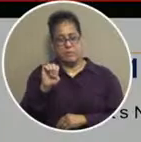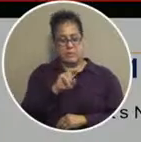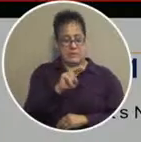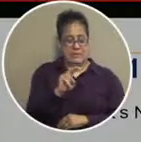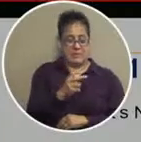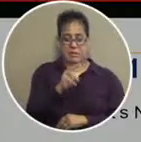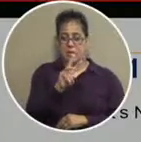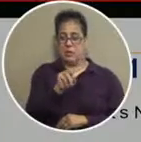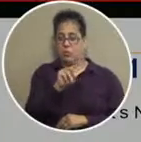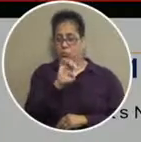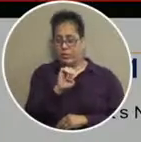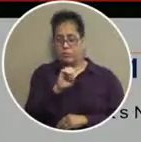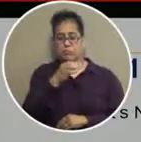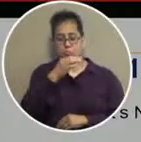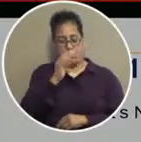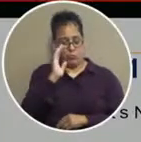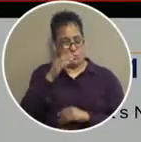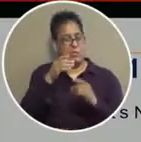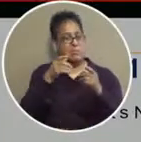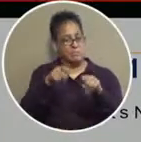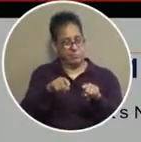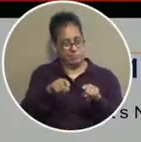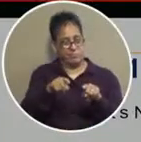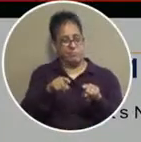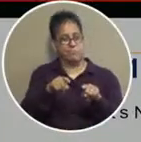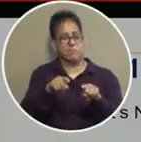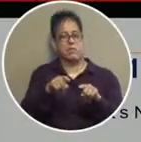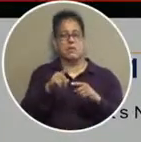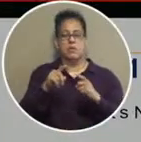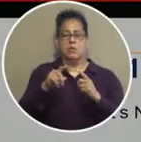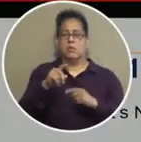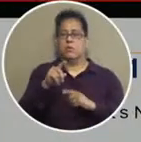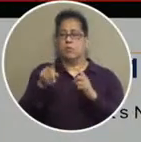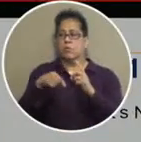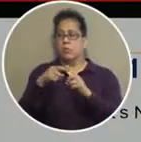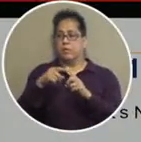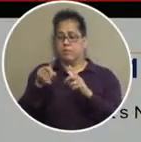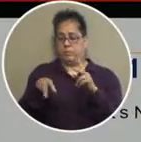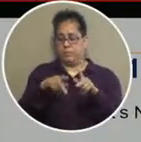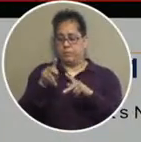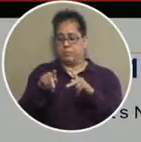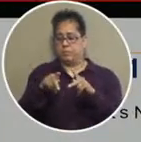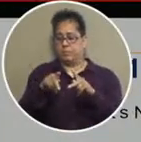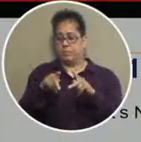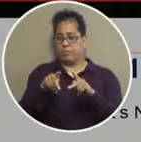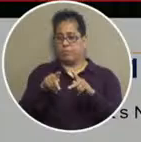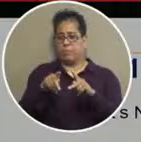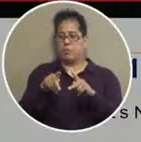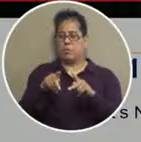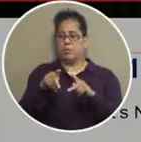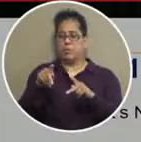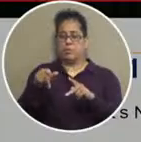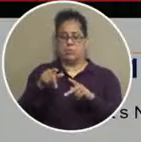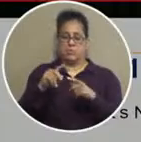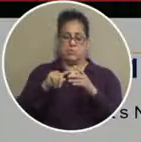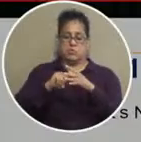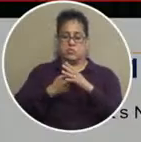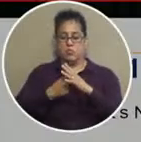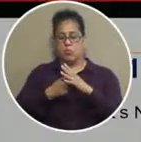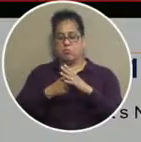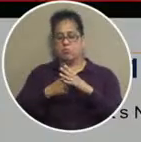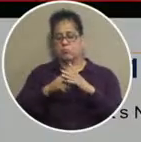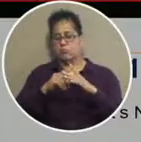wave is coming once we have people bring down